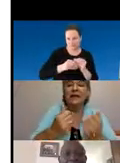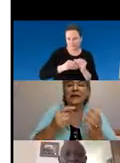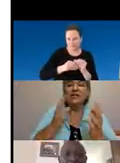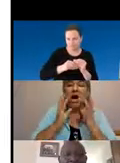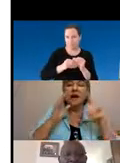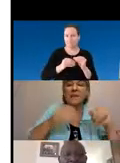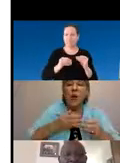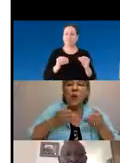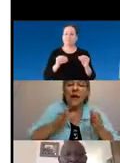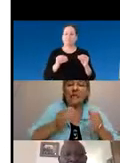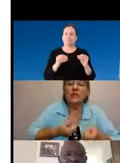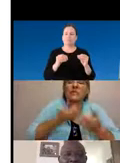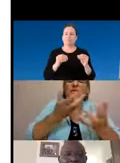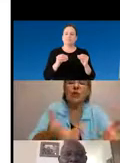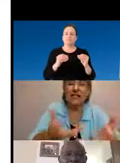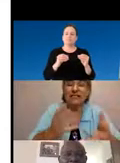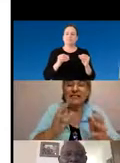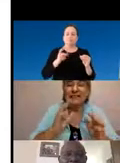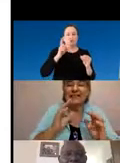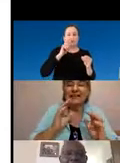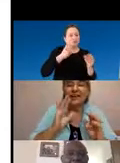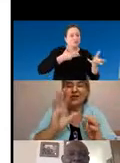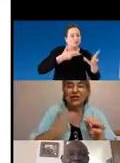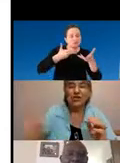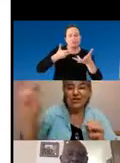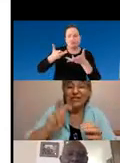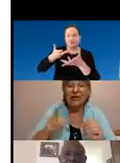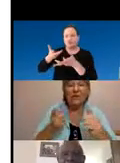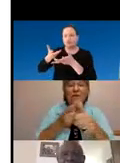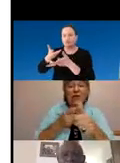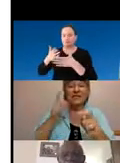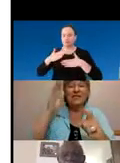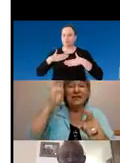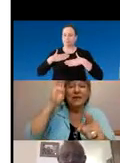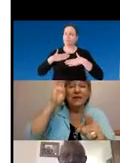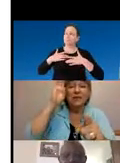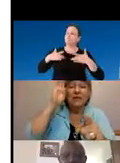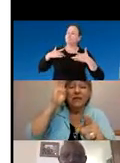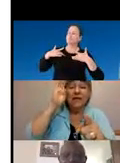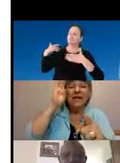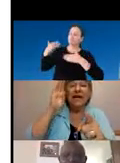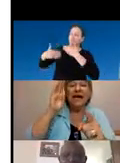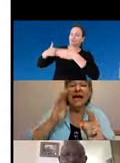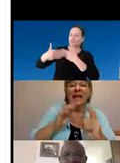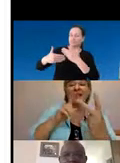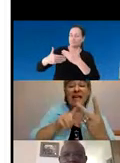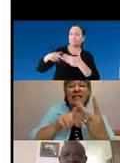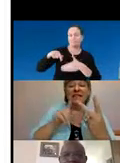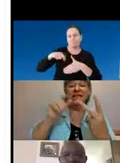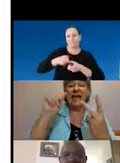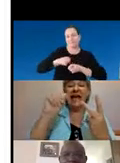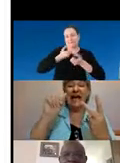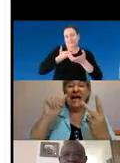helping talk about ways to express your journey. So first is Bumi, and